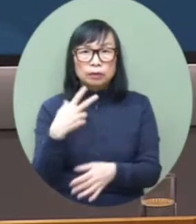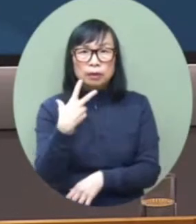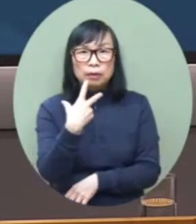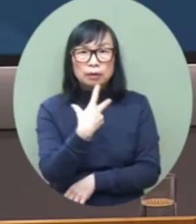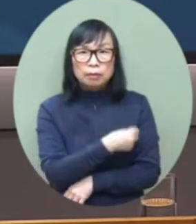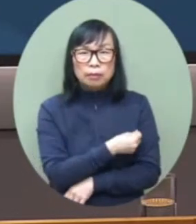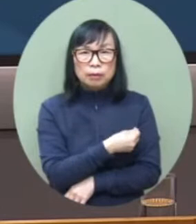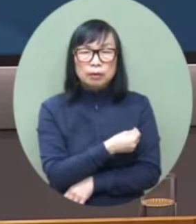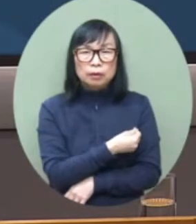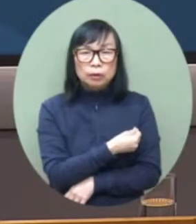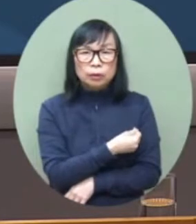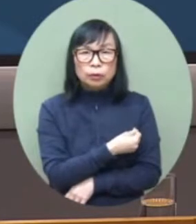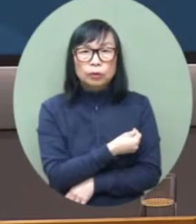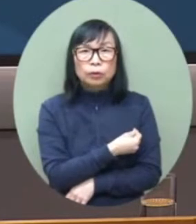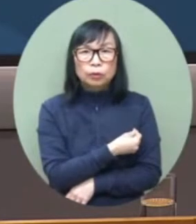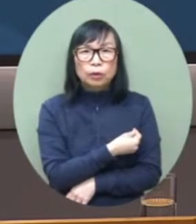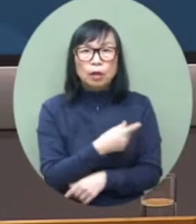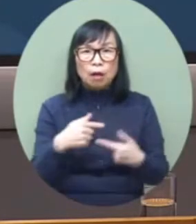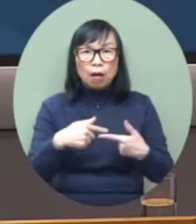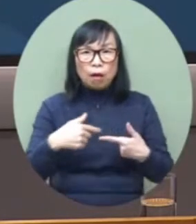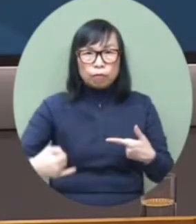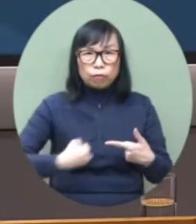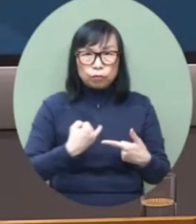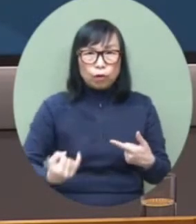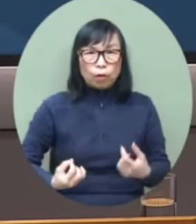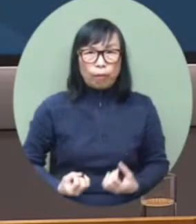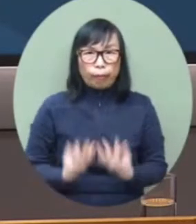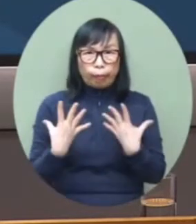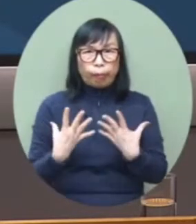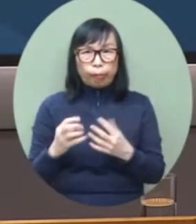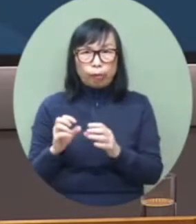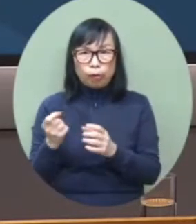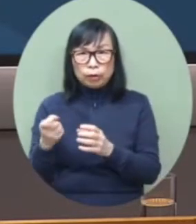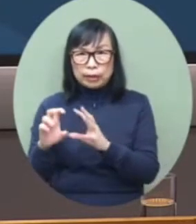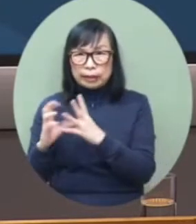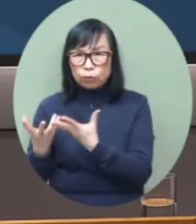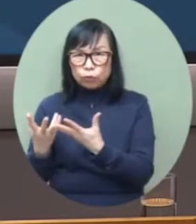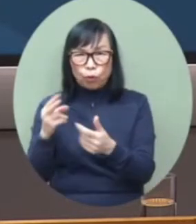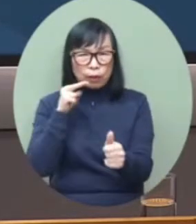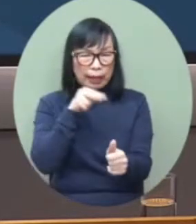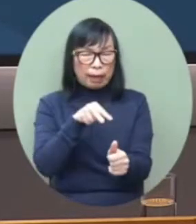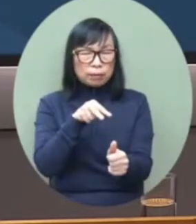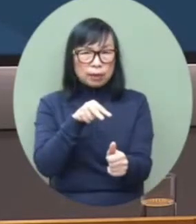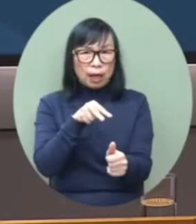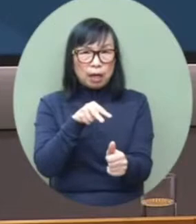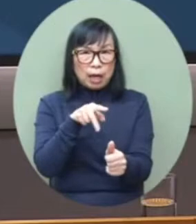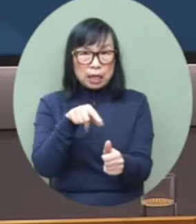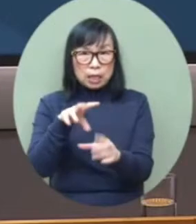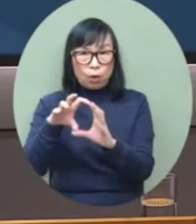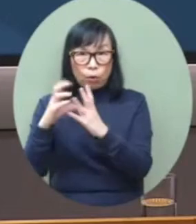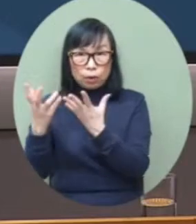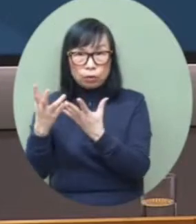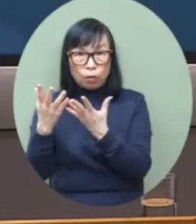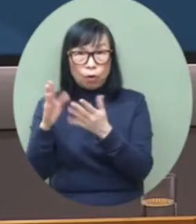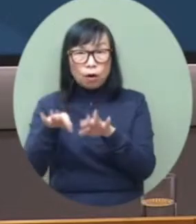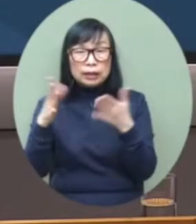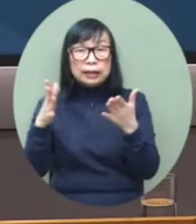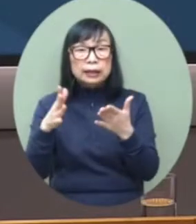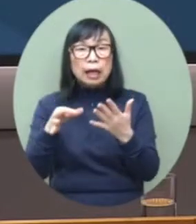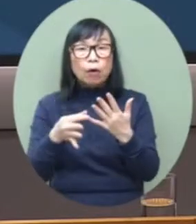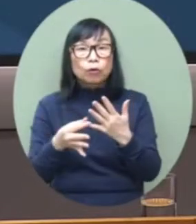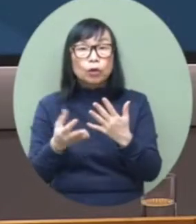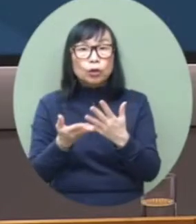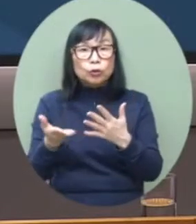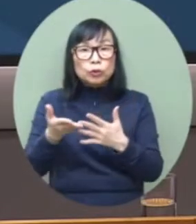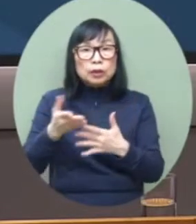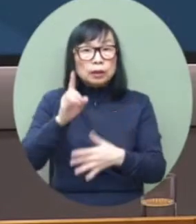yet. I believe the side effects study group will be keeping a close eye.